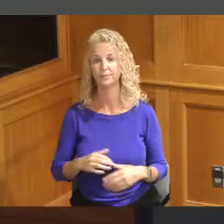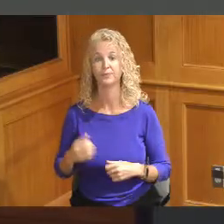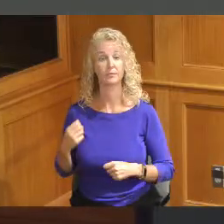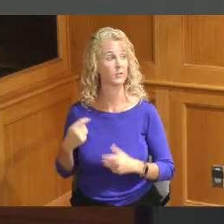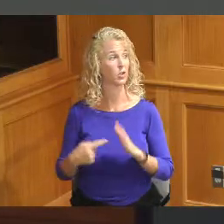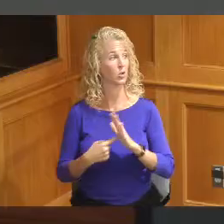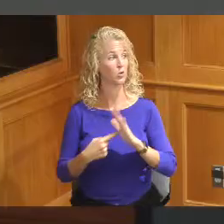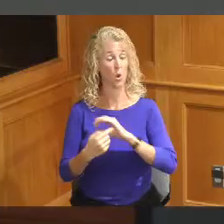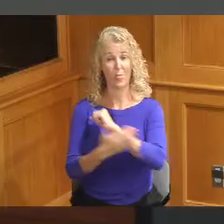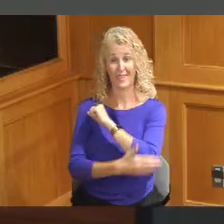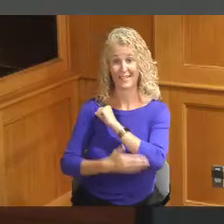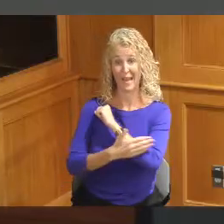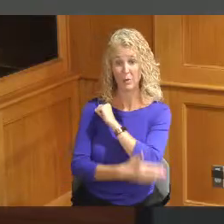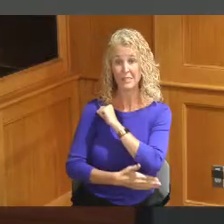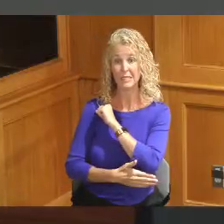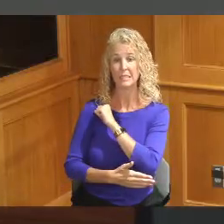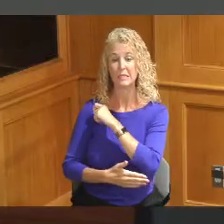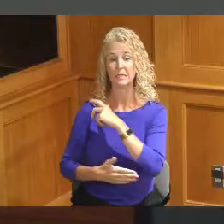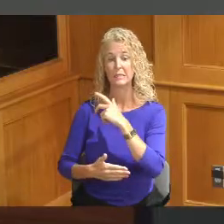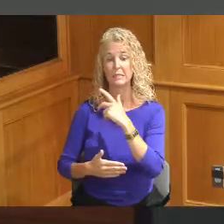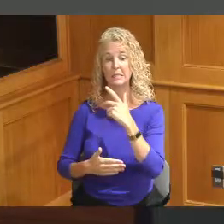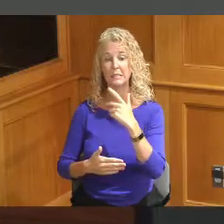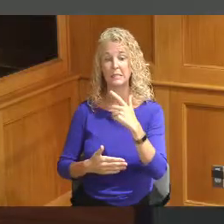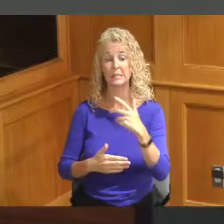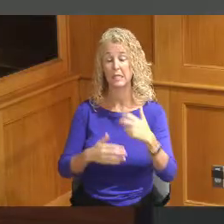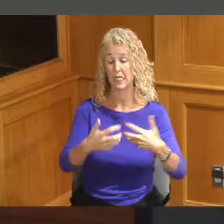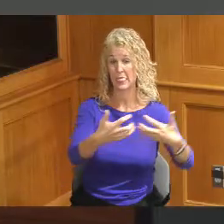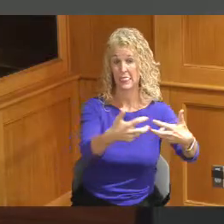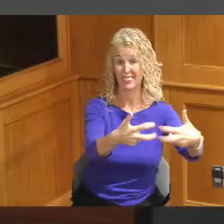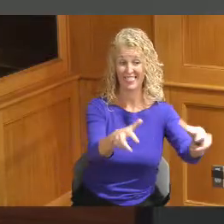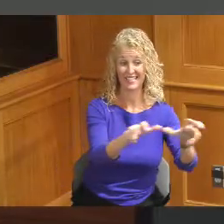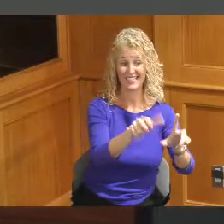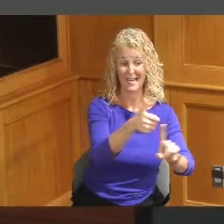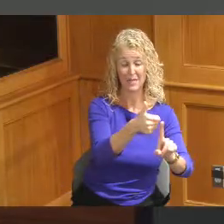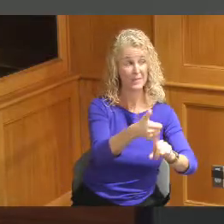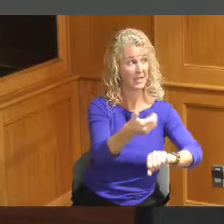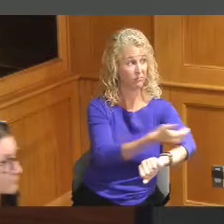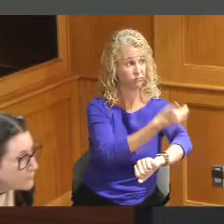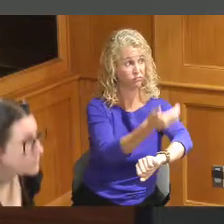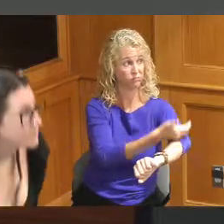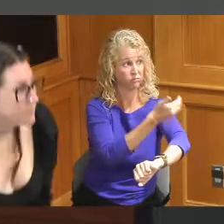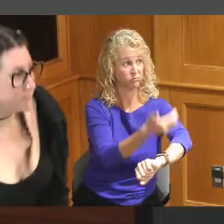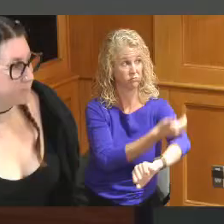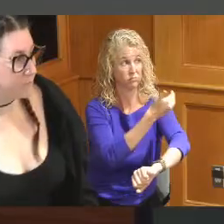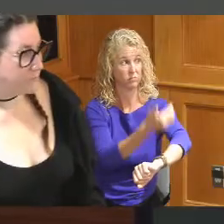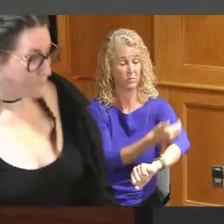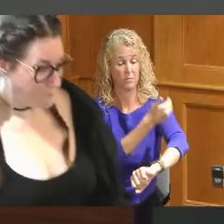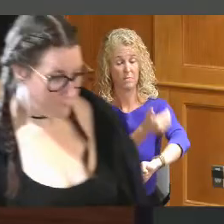county's the renovation project, the term, the financial terms that we have